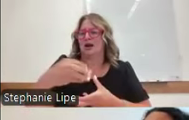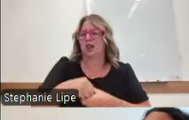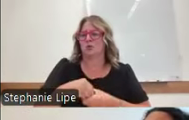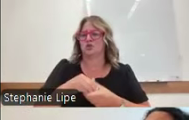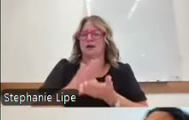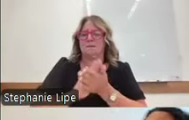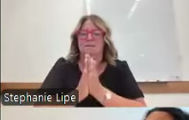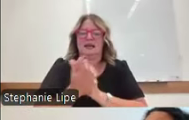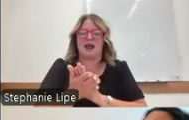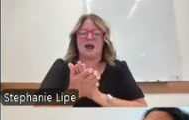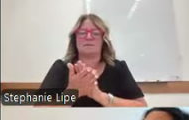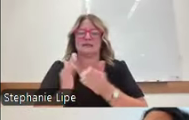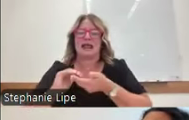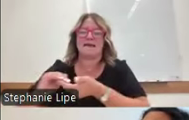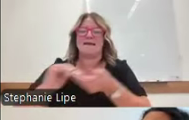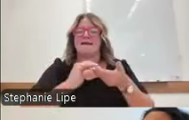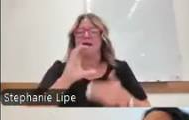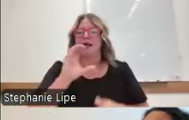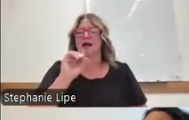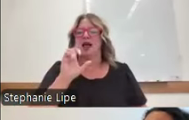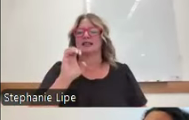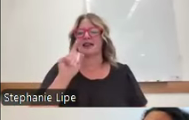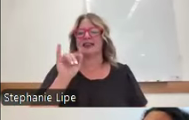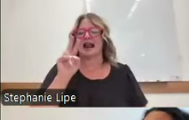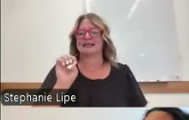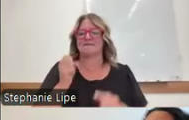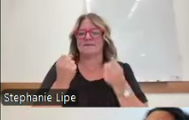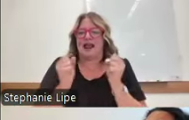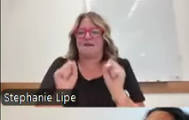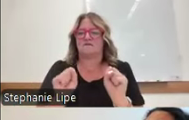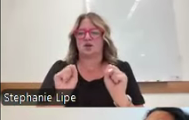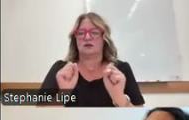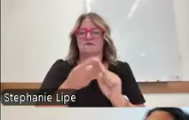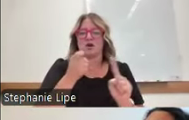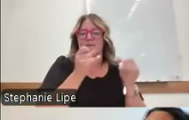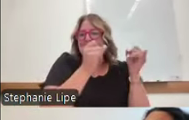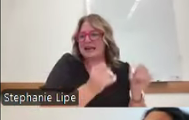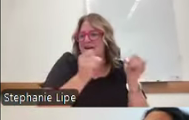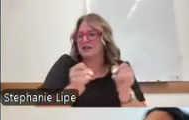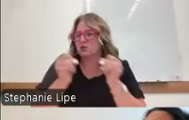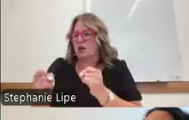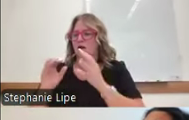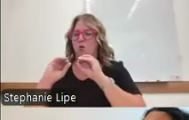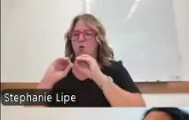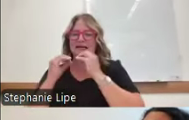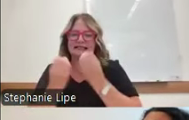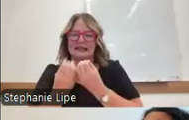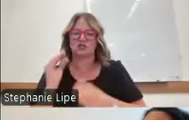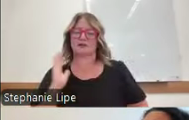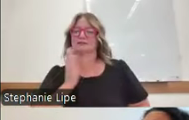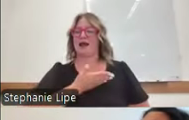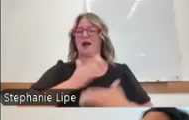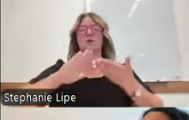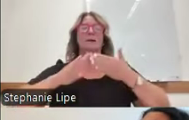is change and that there's disability inclusion in the workplace. And we can have a collective effort from every